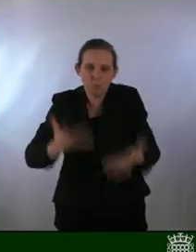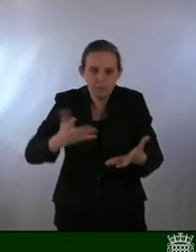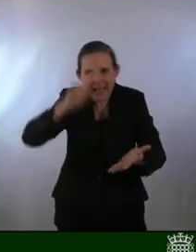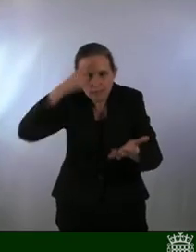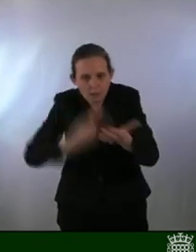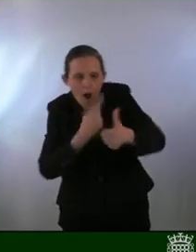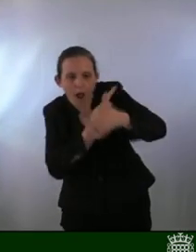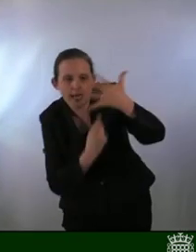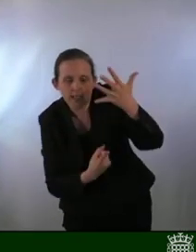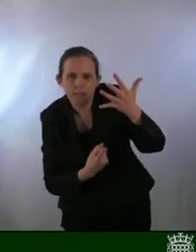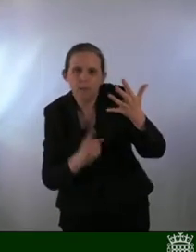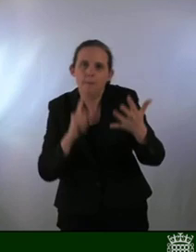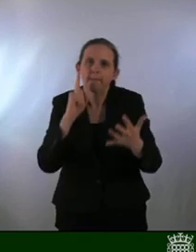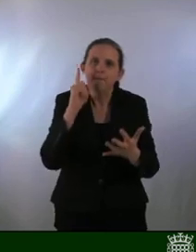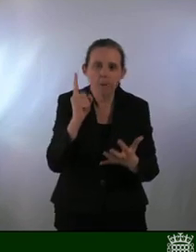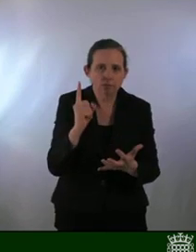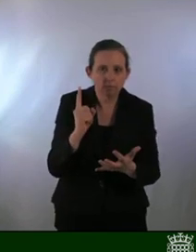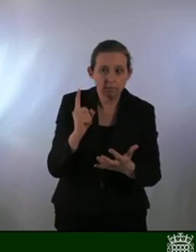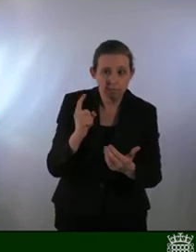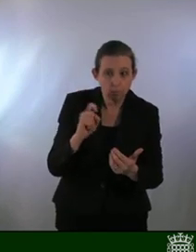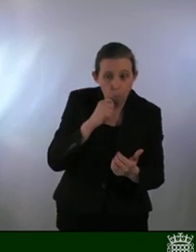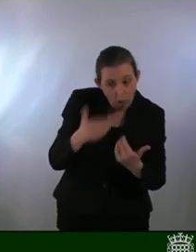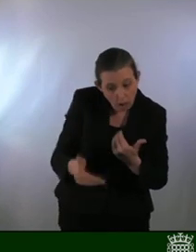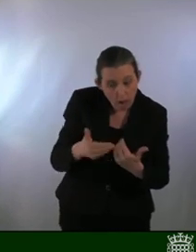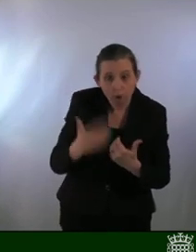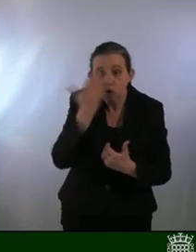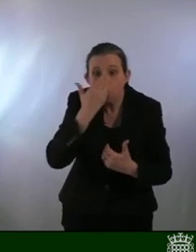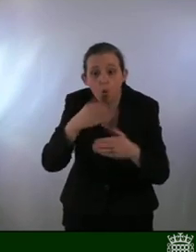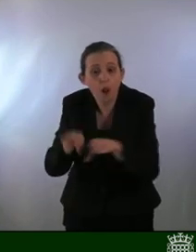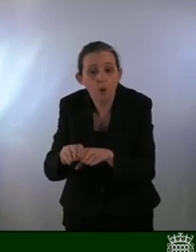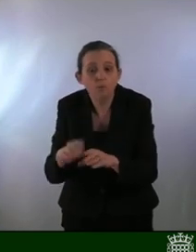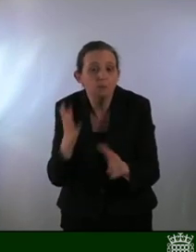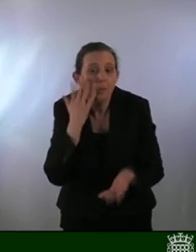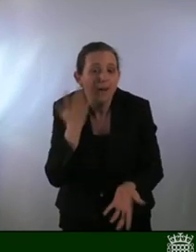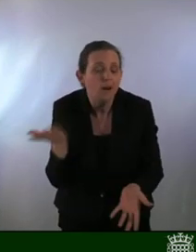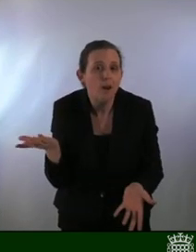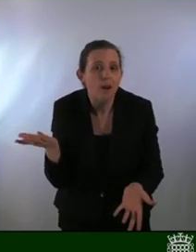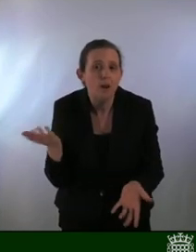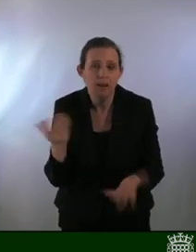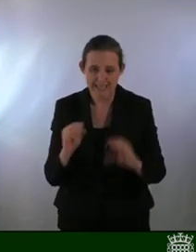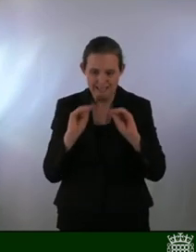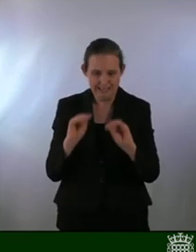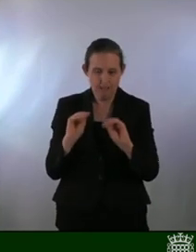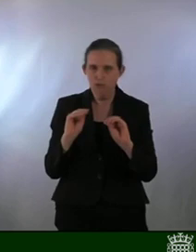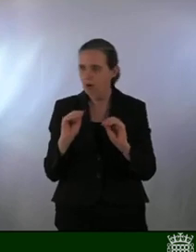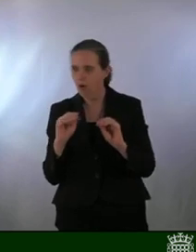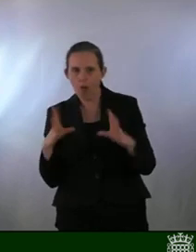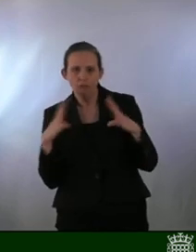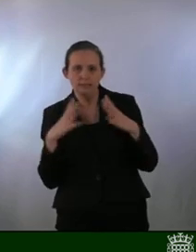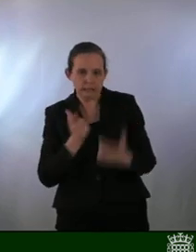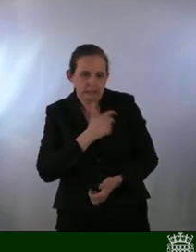a moment when schools will close. Teachers are already anxious. Parents need to